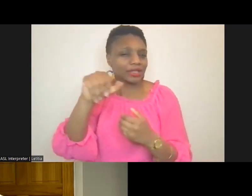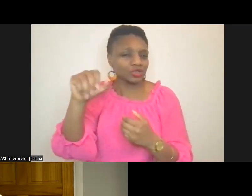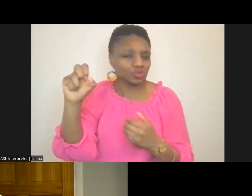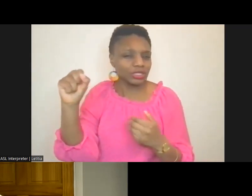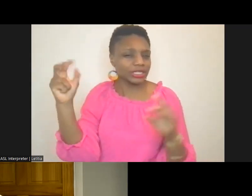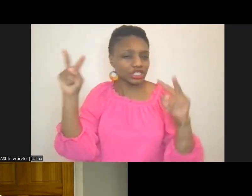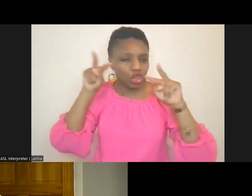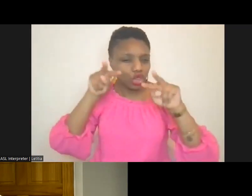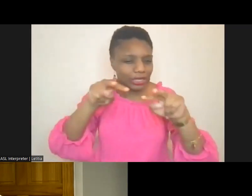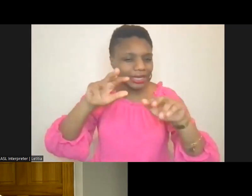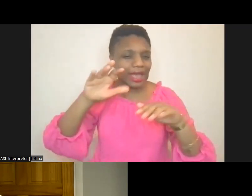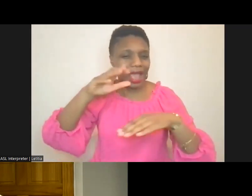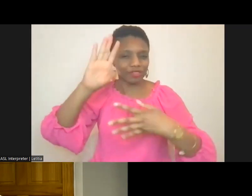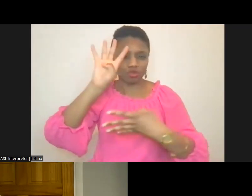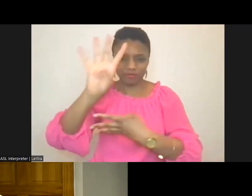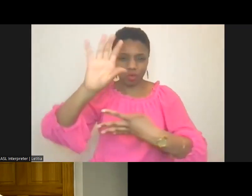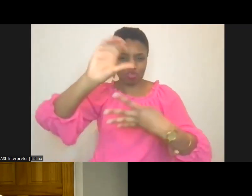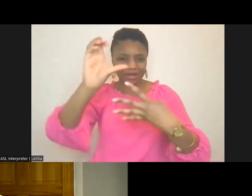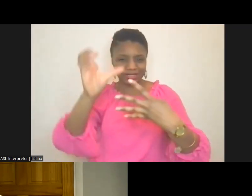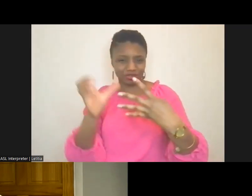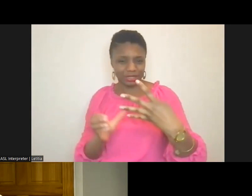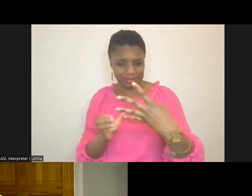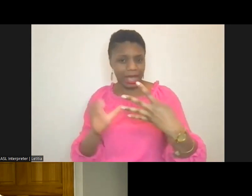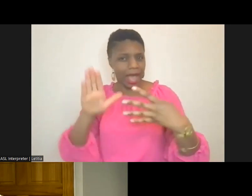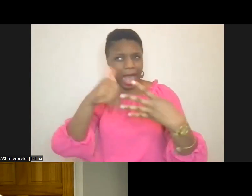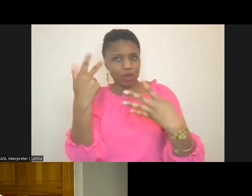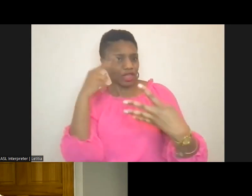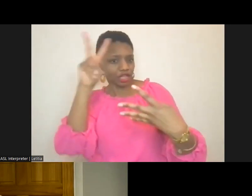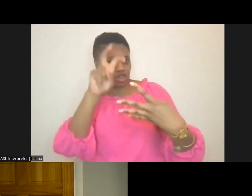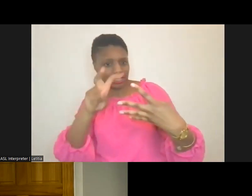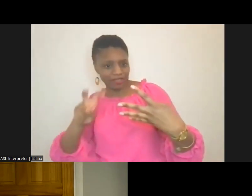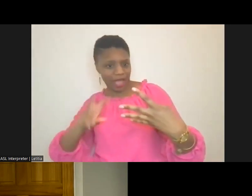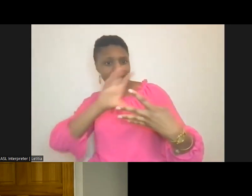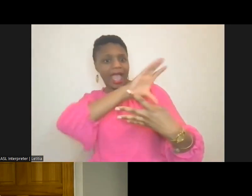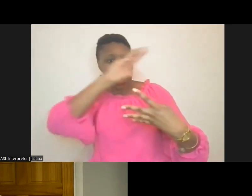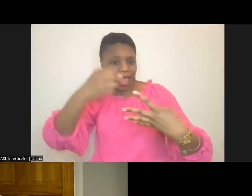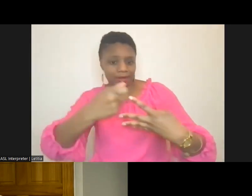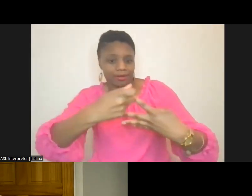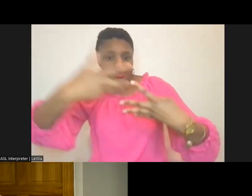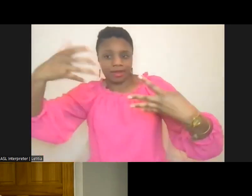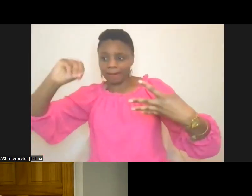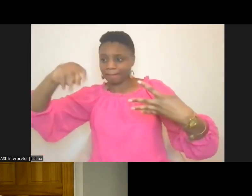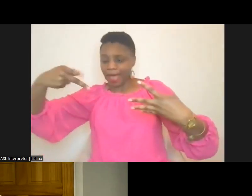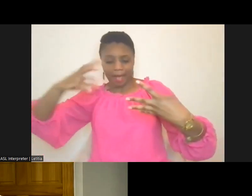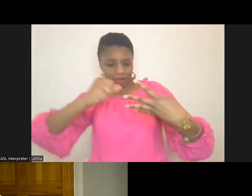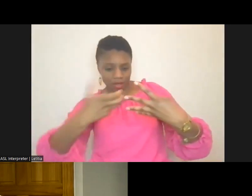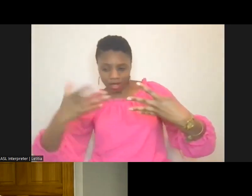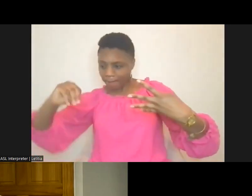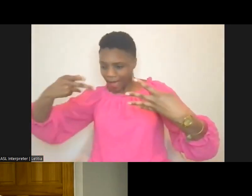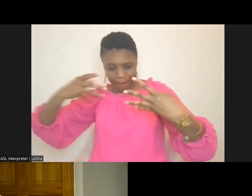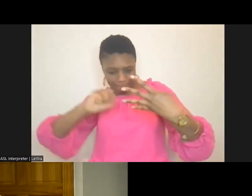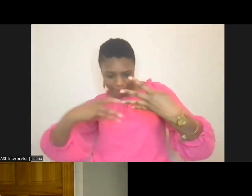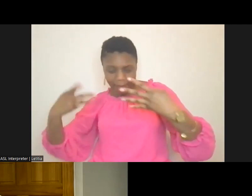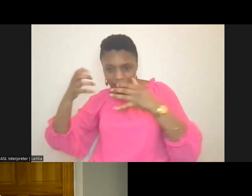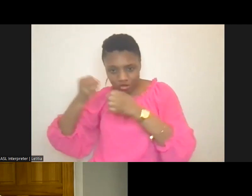4 environmental justice criteria and extrapolating that into a map. And then take some time and think about how